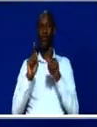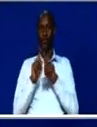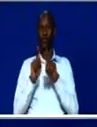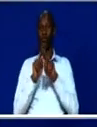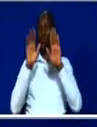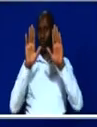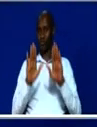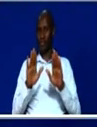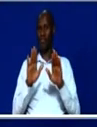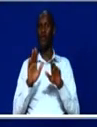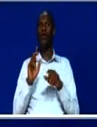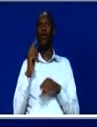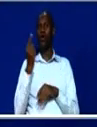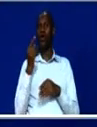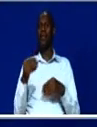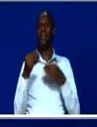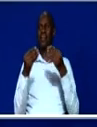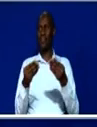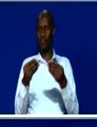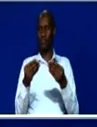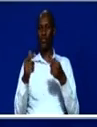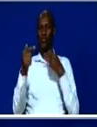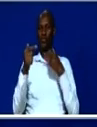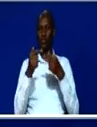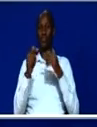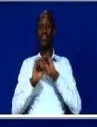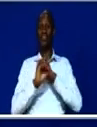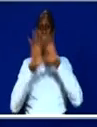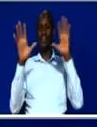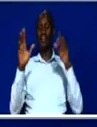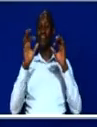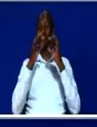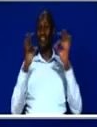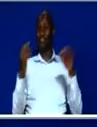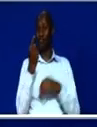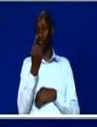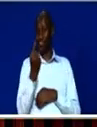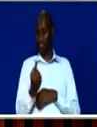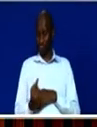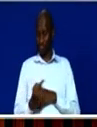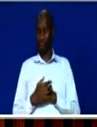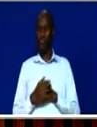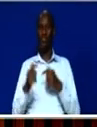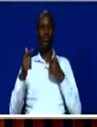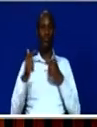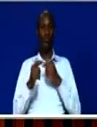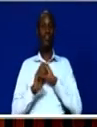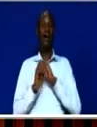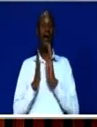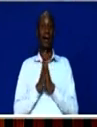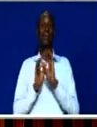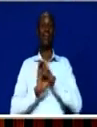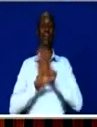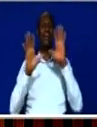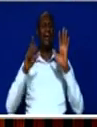to note that you only need to give one short but clear sentence for each. Just one. Short and clear. Don't make it